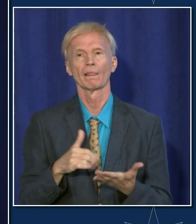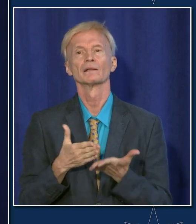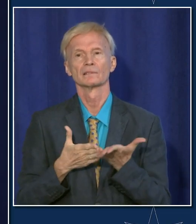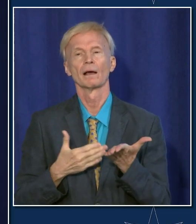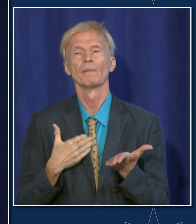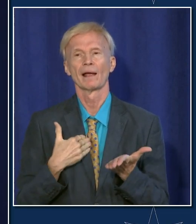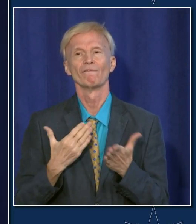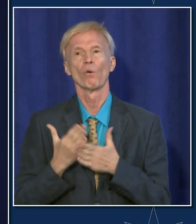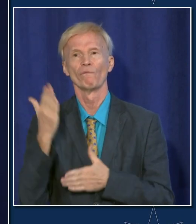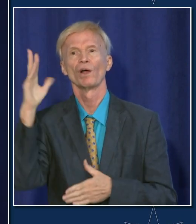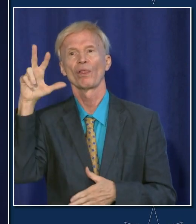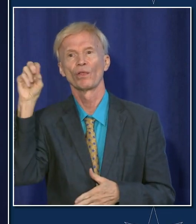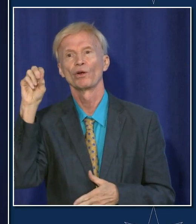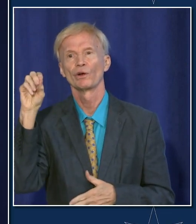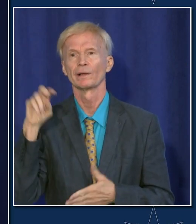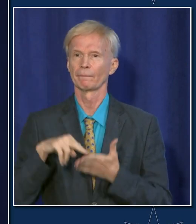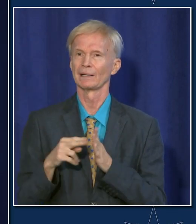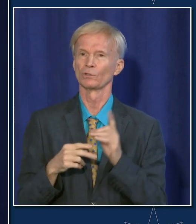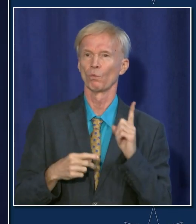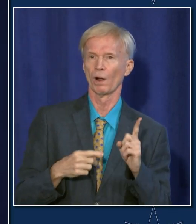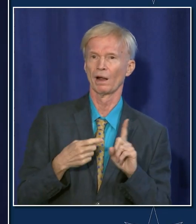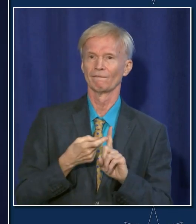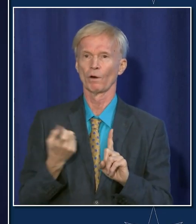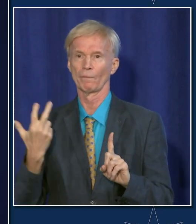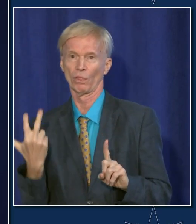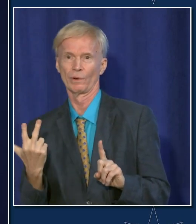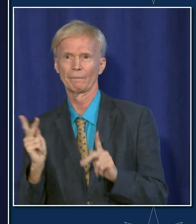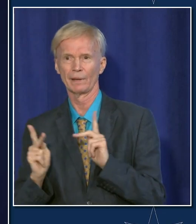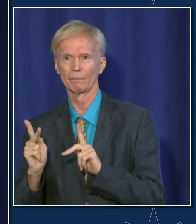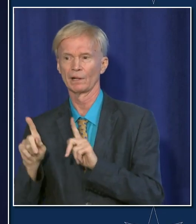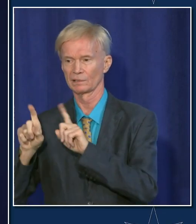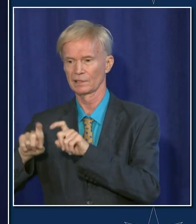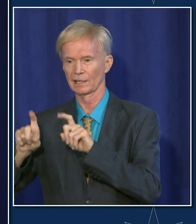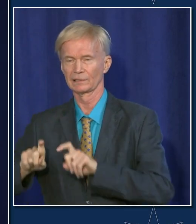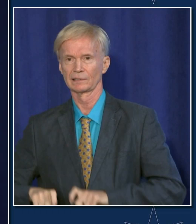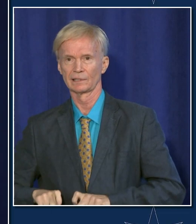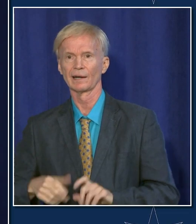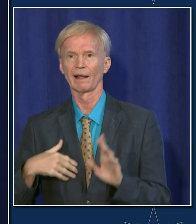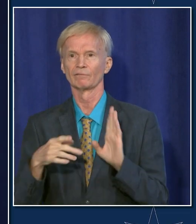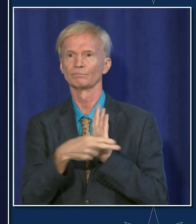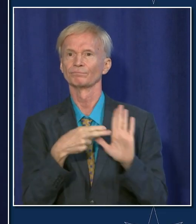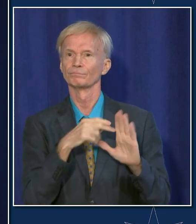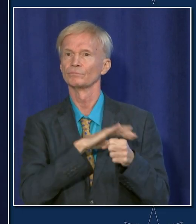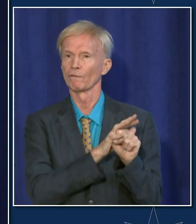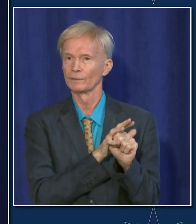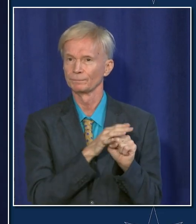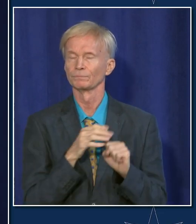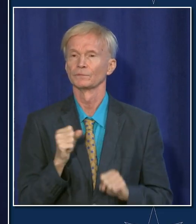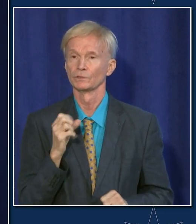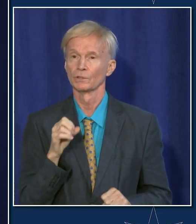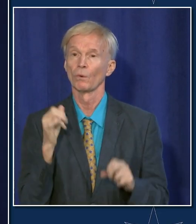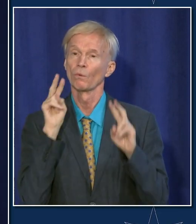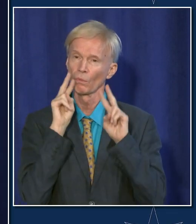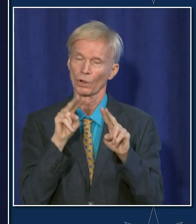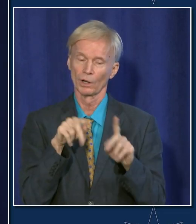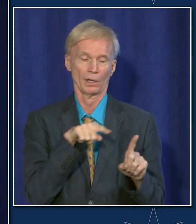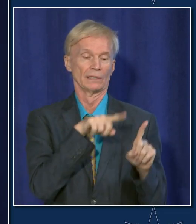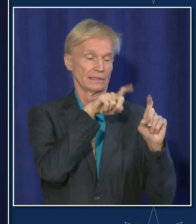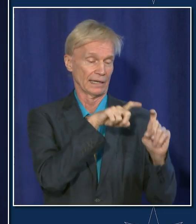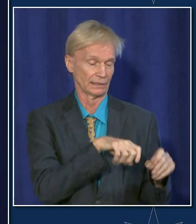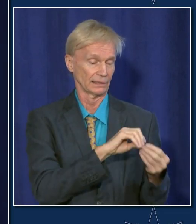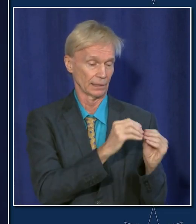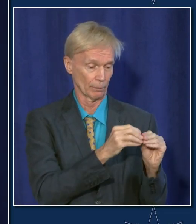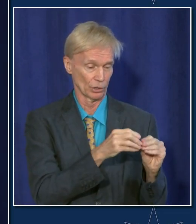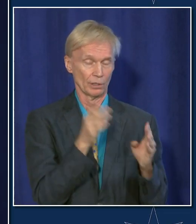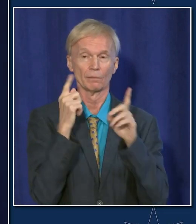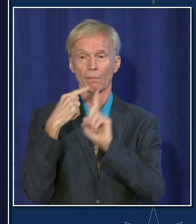over 30%. Literally 1 in 3 people testing is being diagnosed. This is part of why we look at both case rates and positivity as